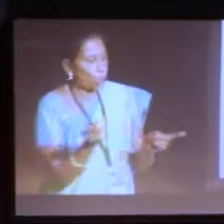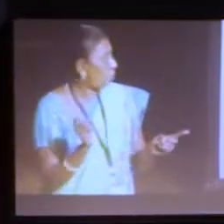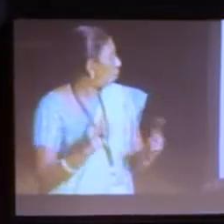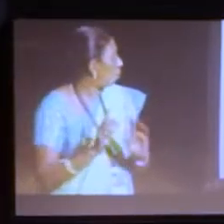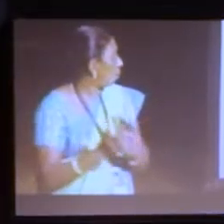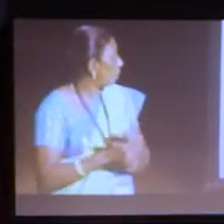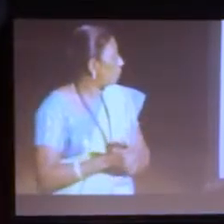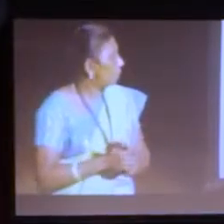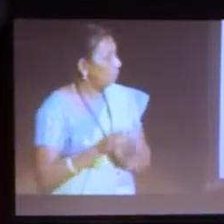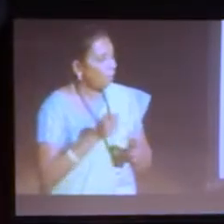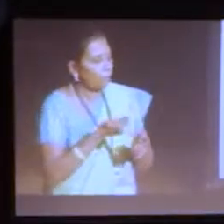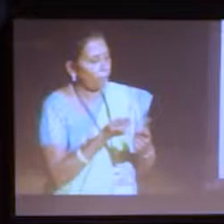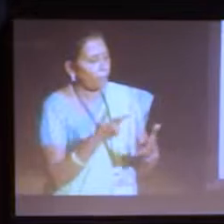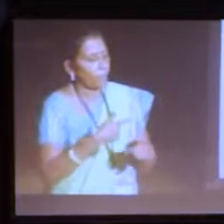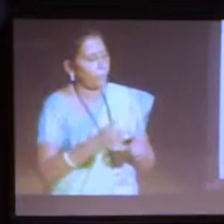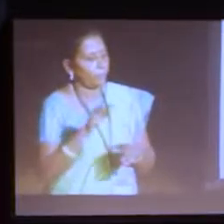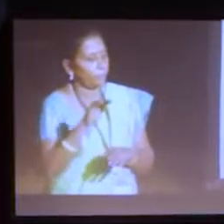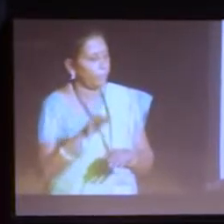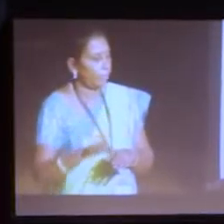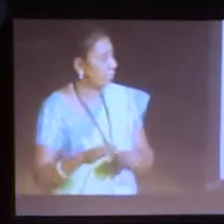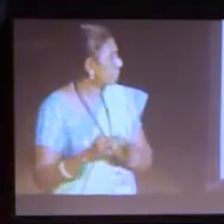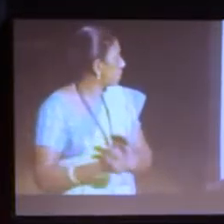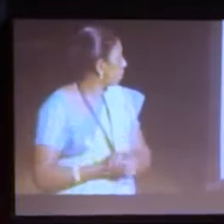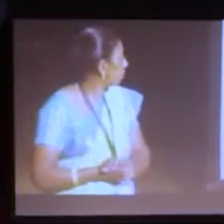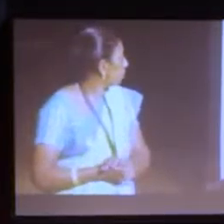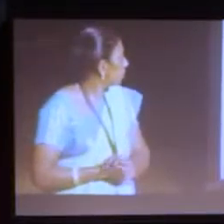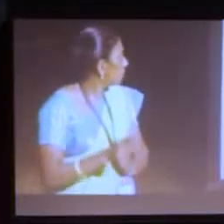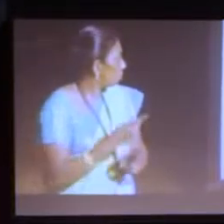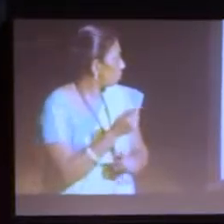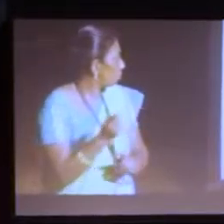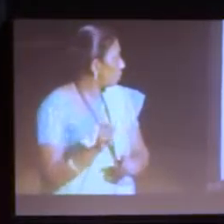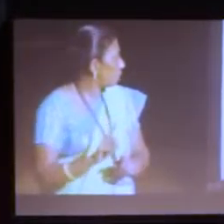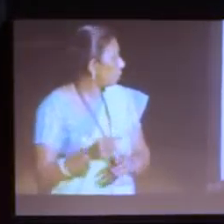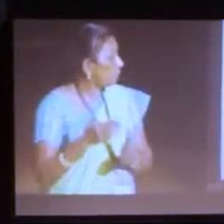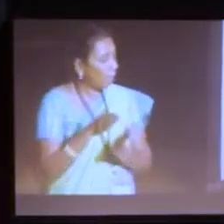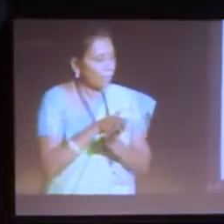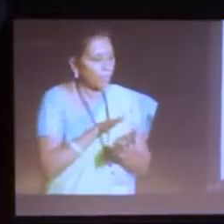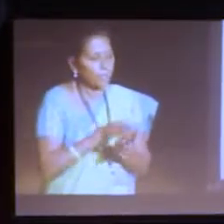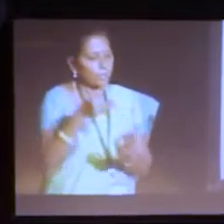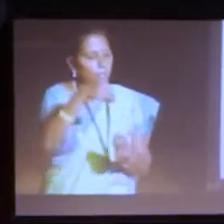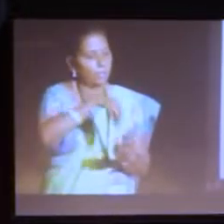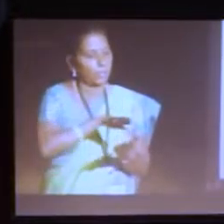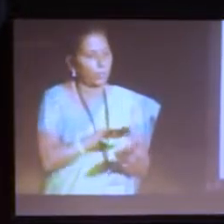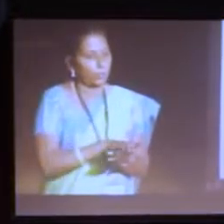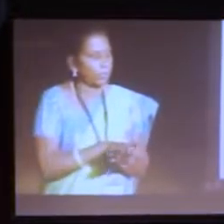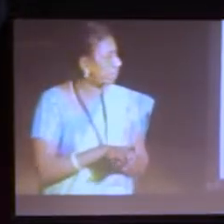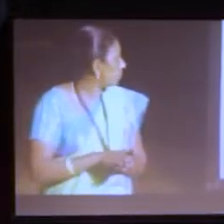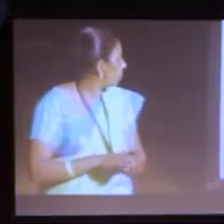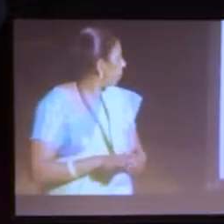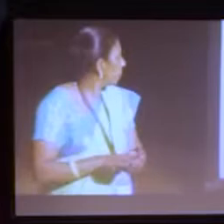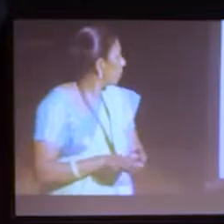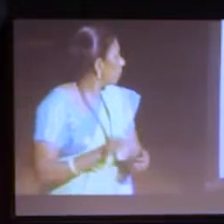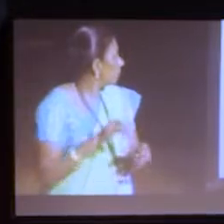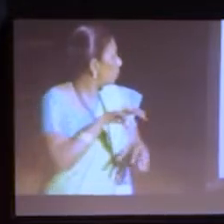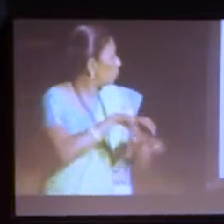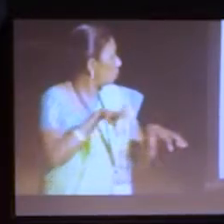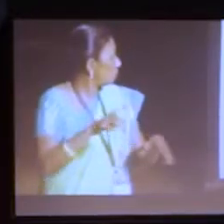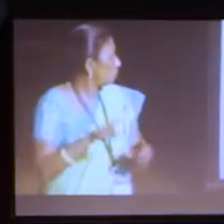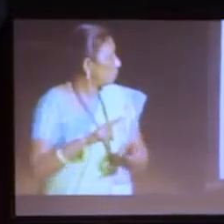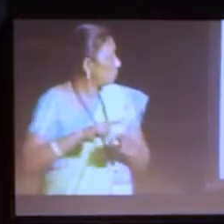all, affordable by all. It should be embedded and included in the products that you use every